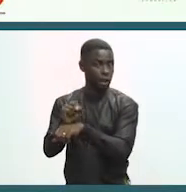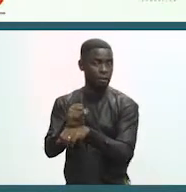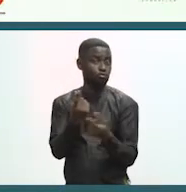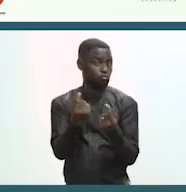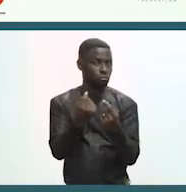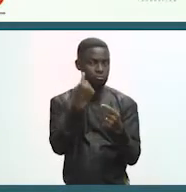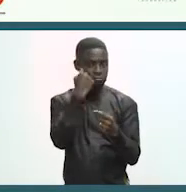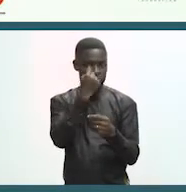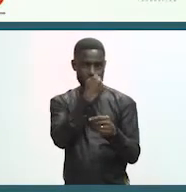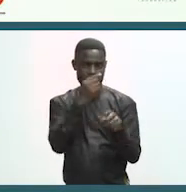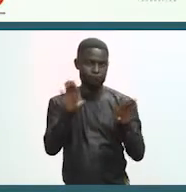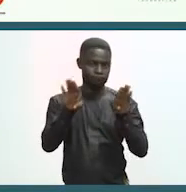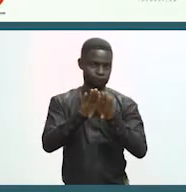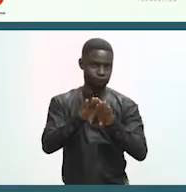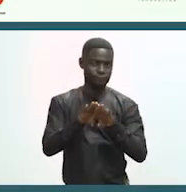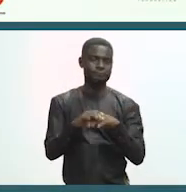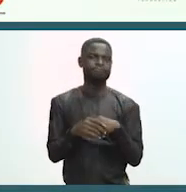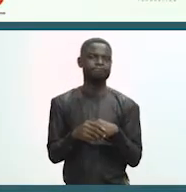eyes.